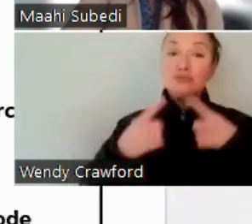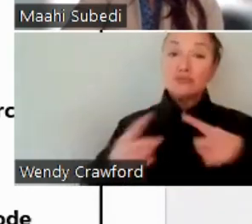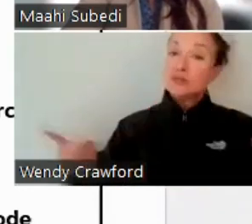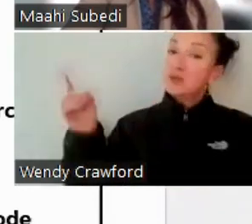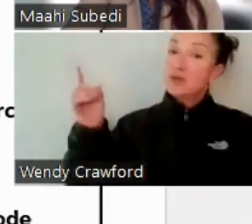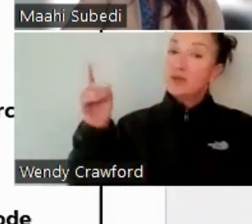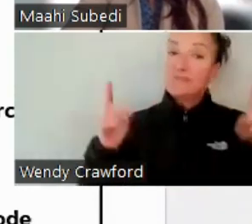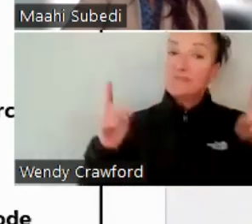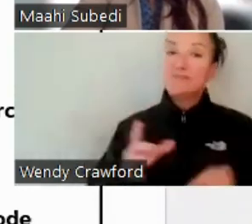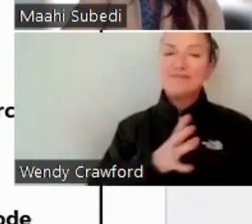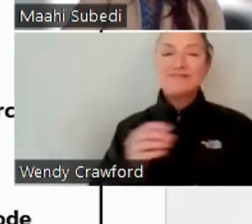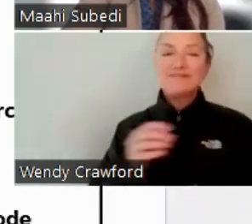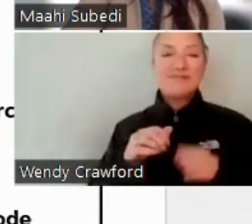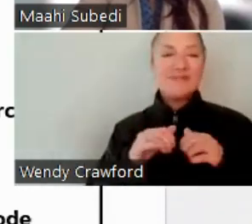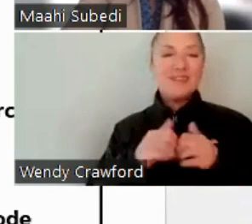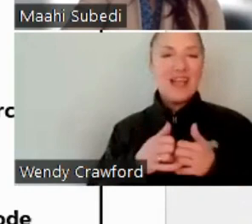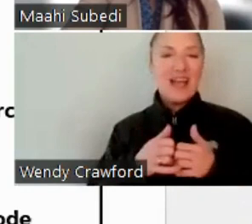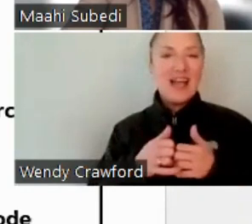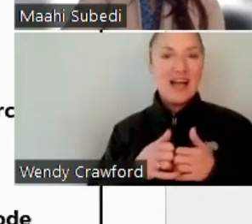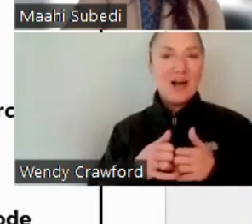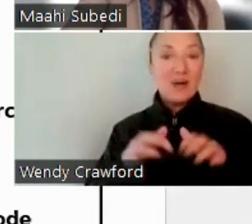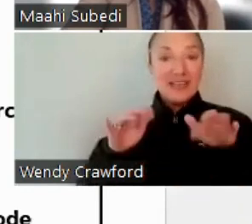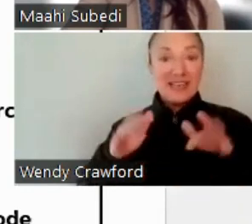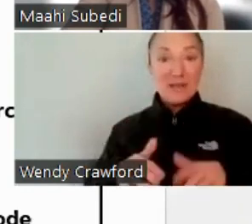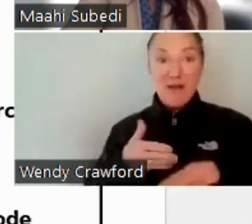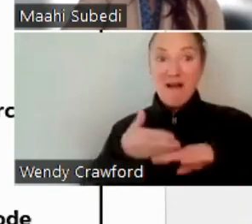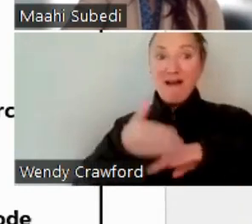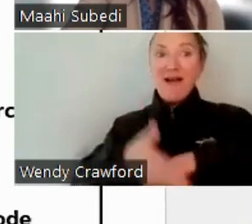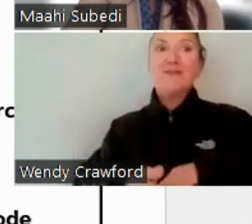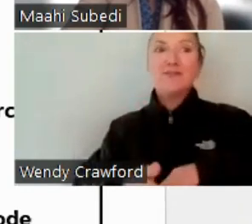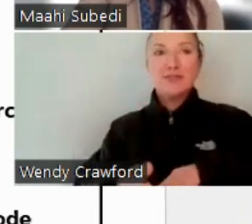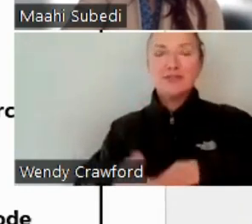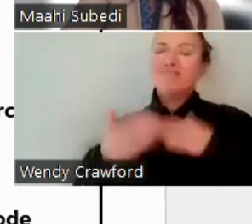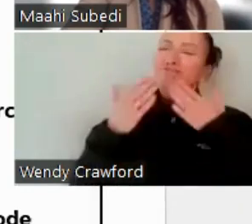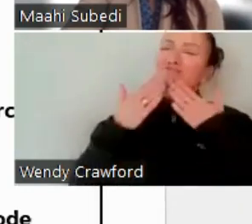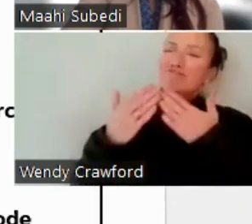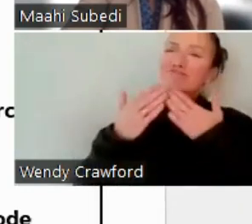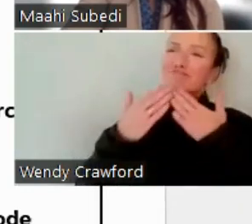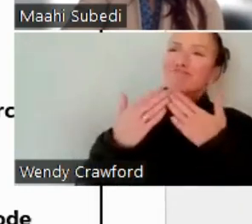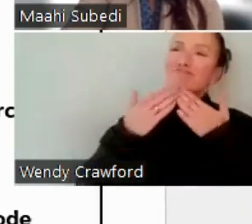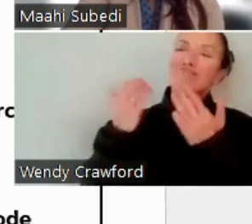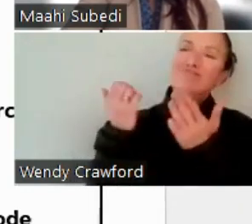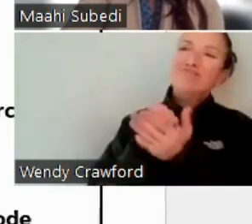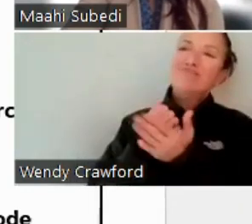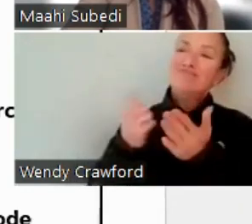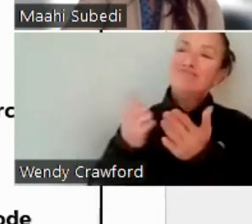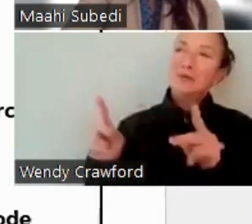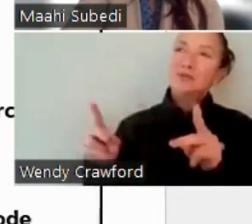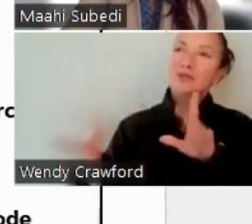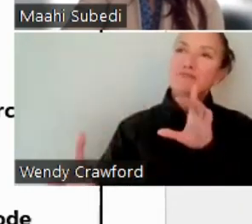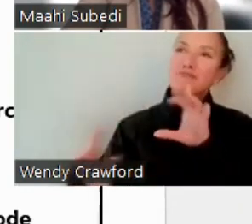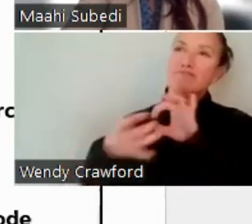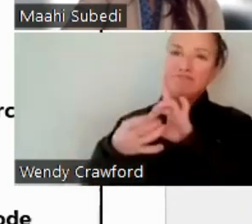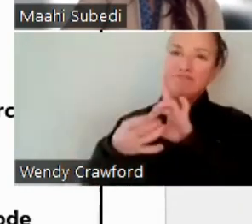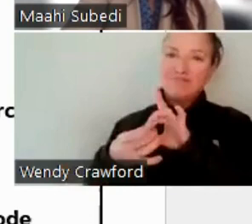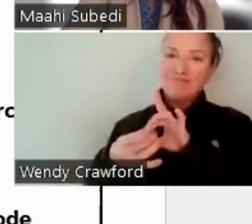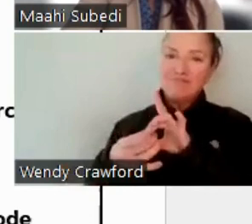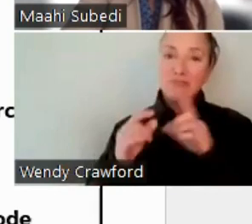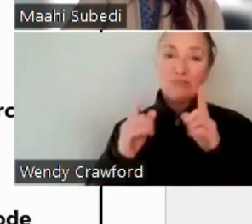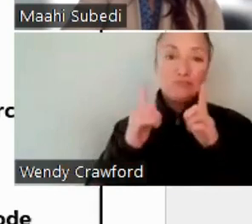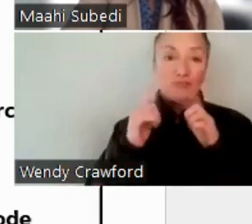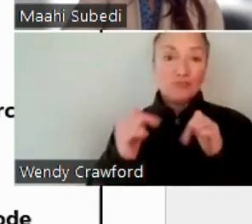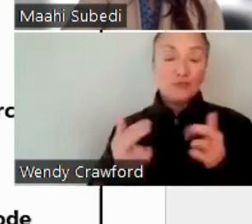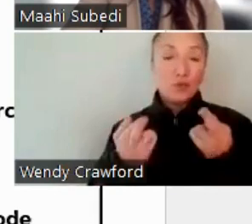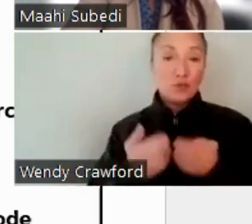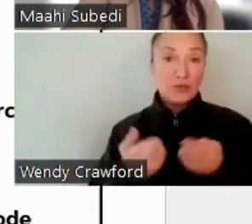about, and how to write an email after the career fair thanking the employer for the chance to connect. All the resources you need